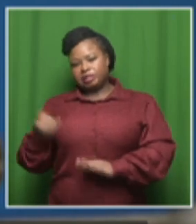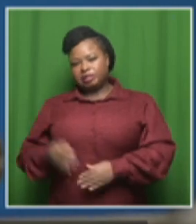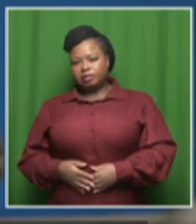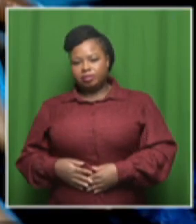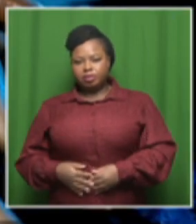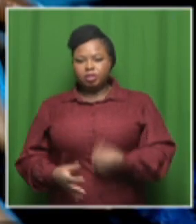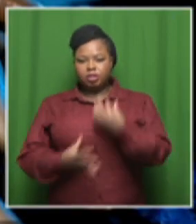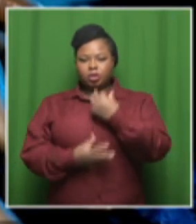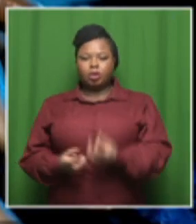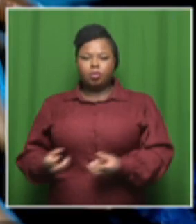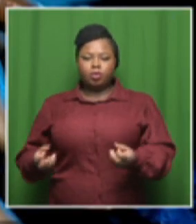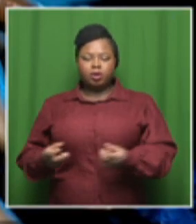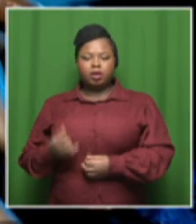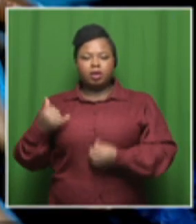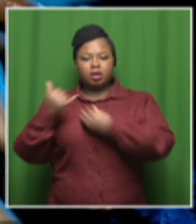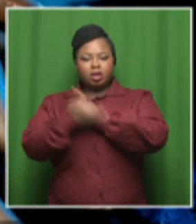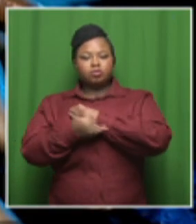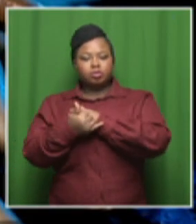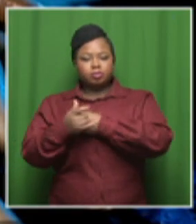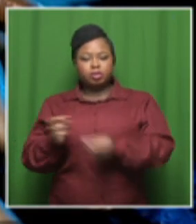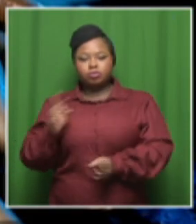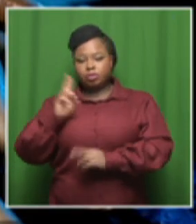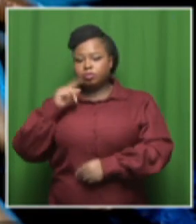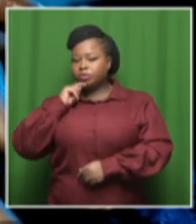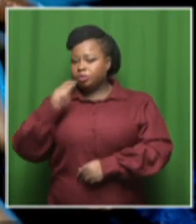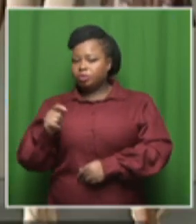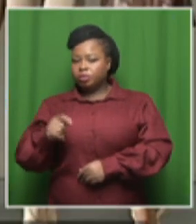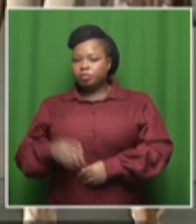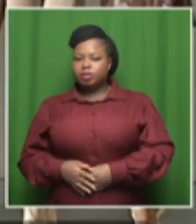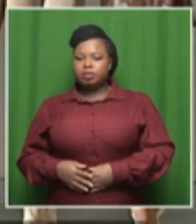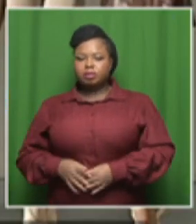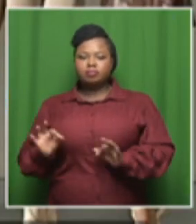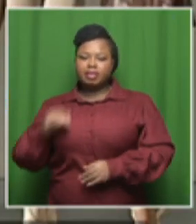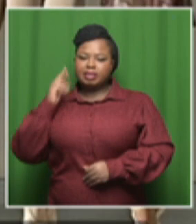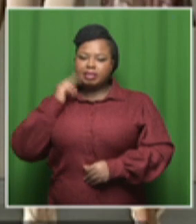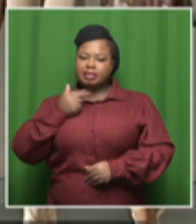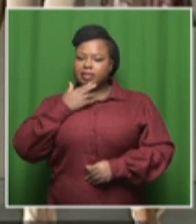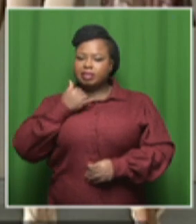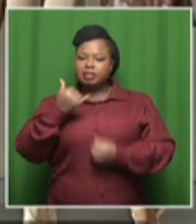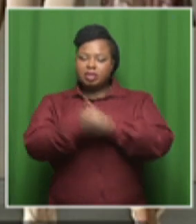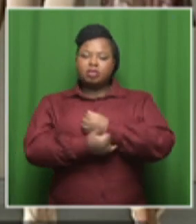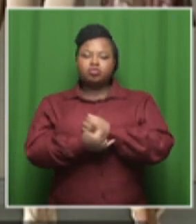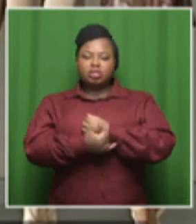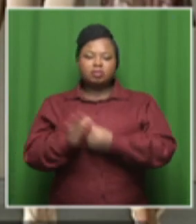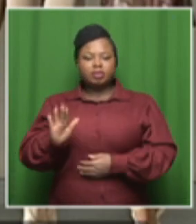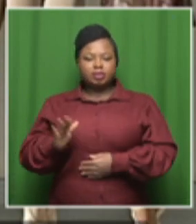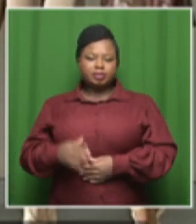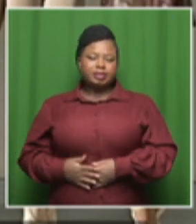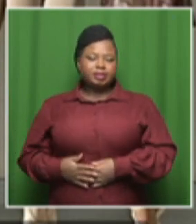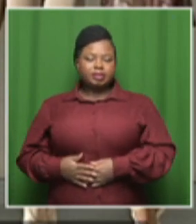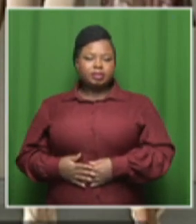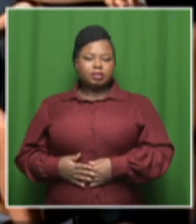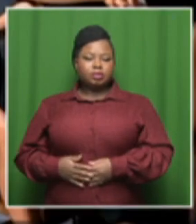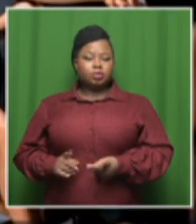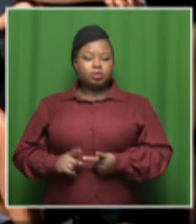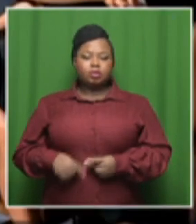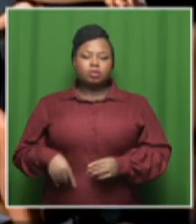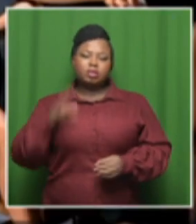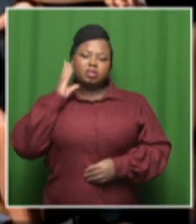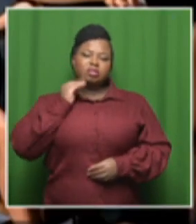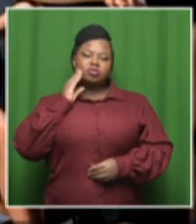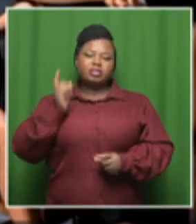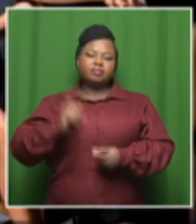very poor country, when in reality it's actually such a nice country, and we get an experience of